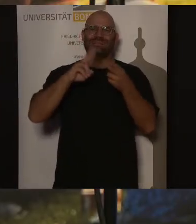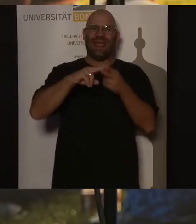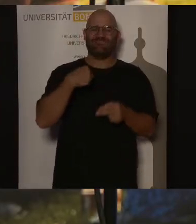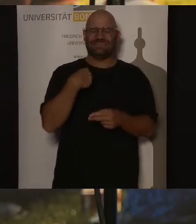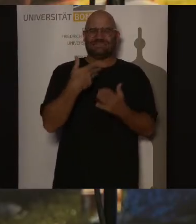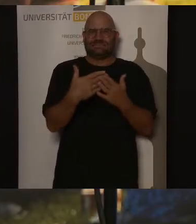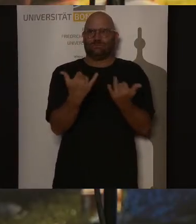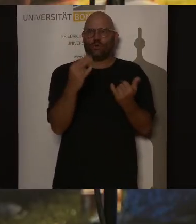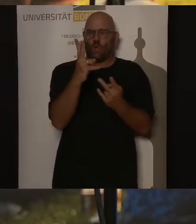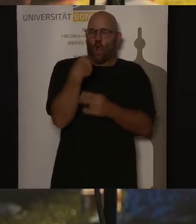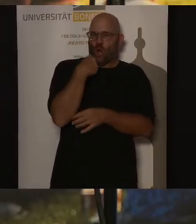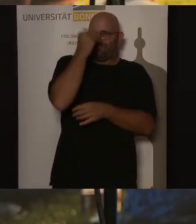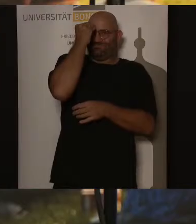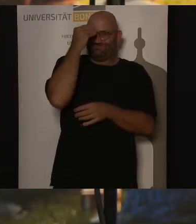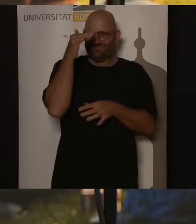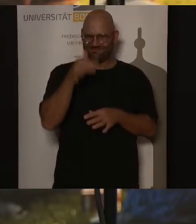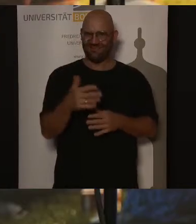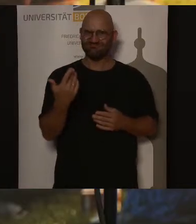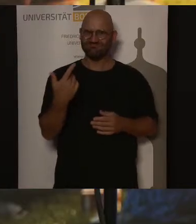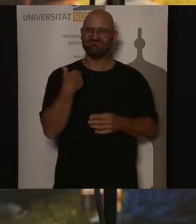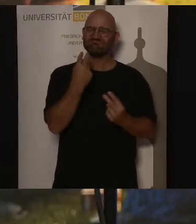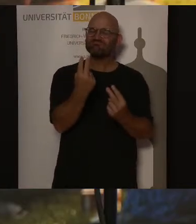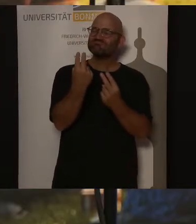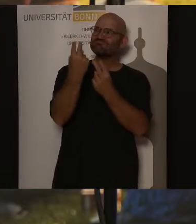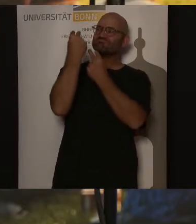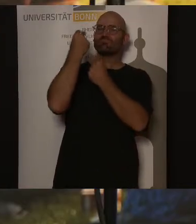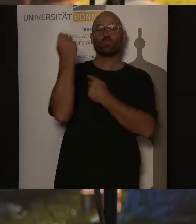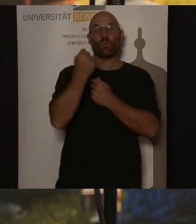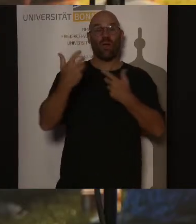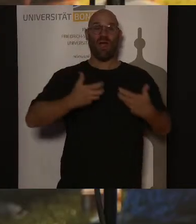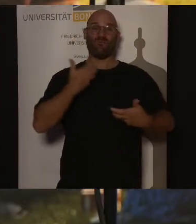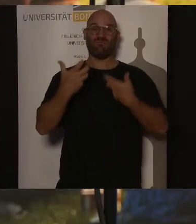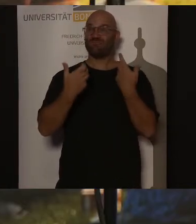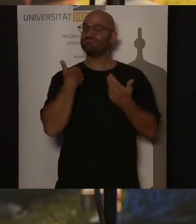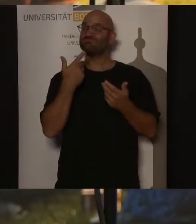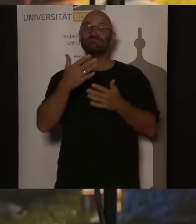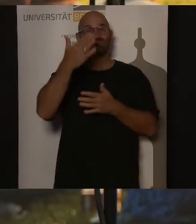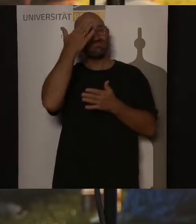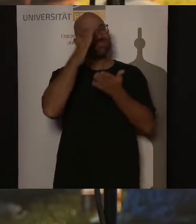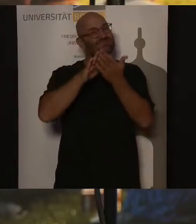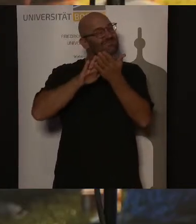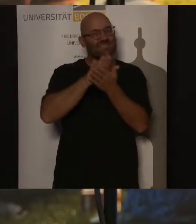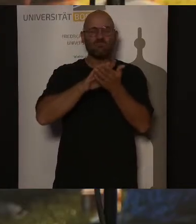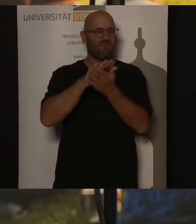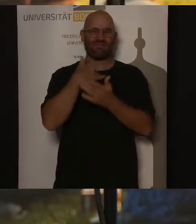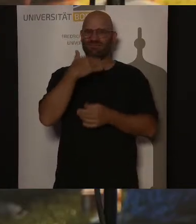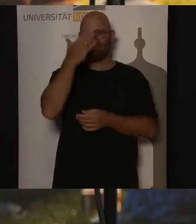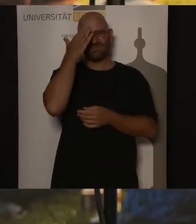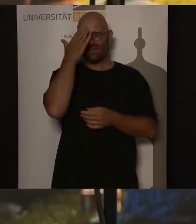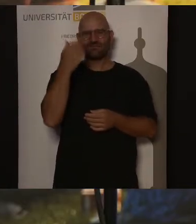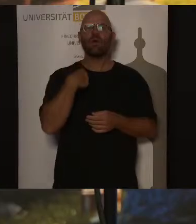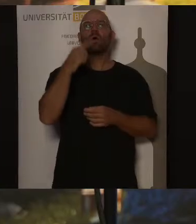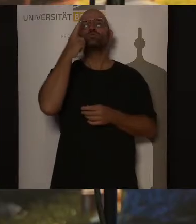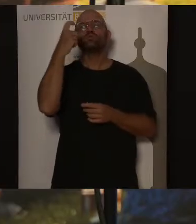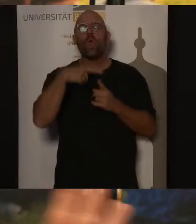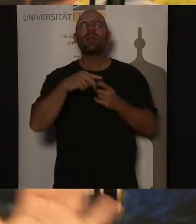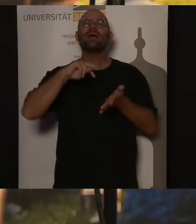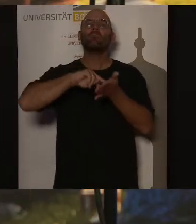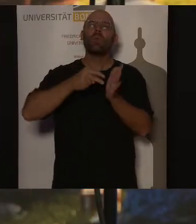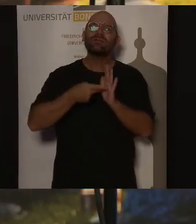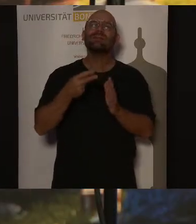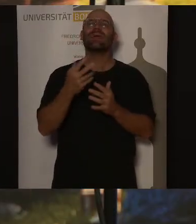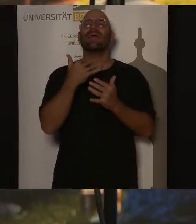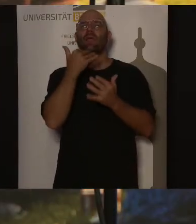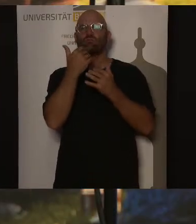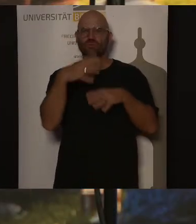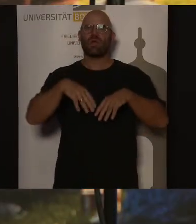which I remember well, it was exciting. I didn't know anyone. I started